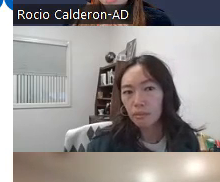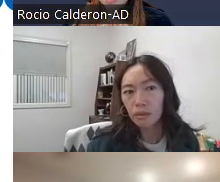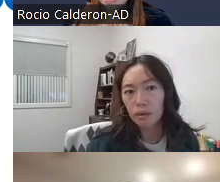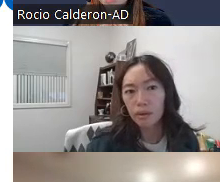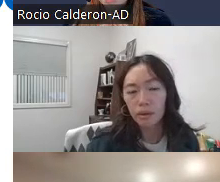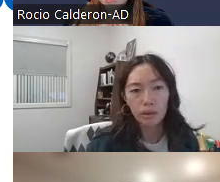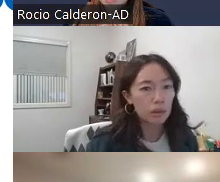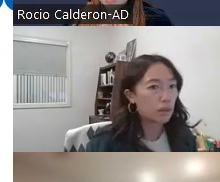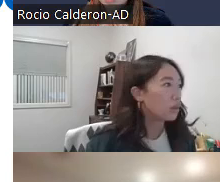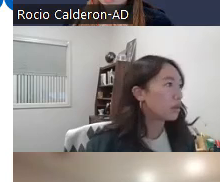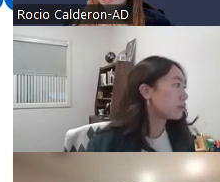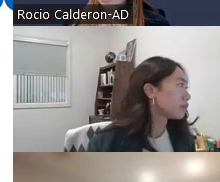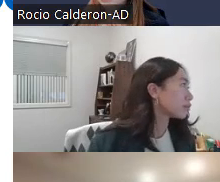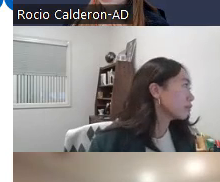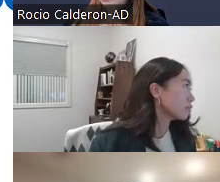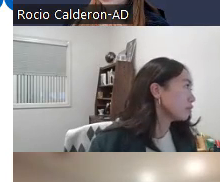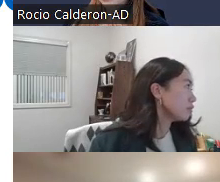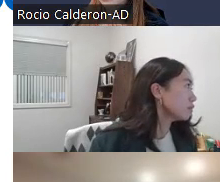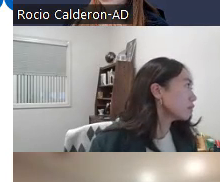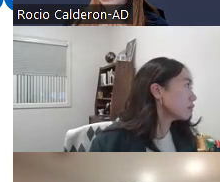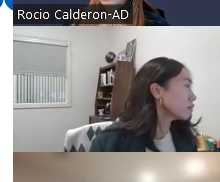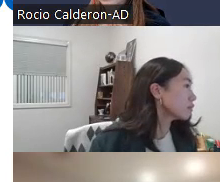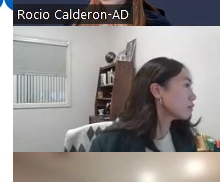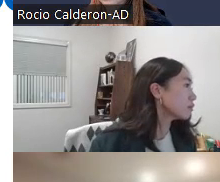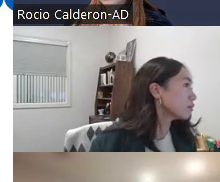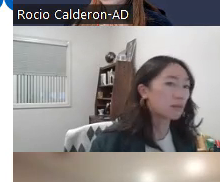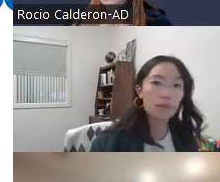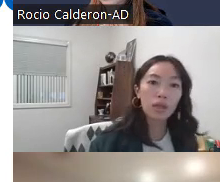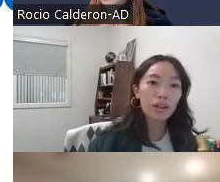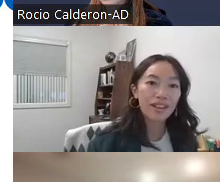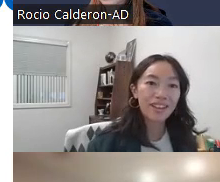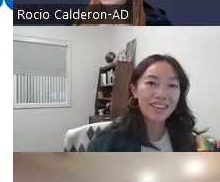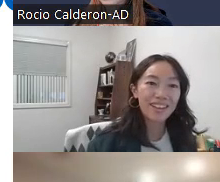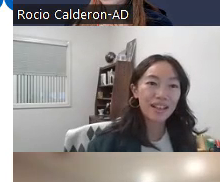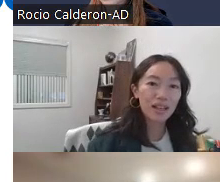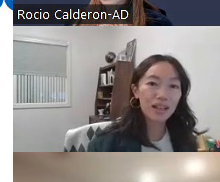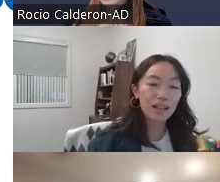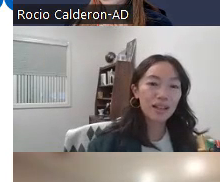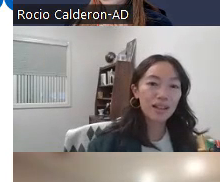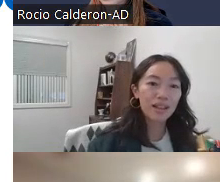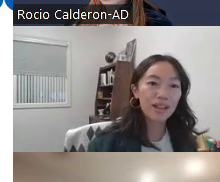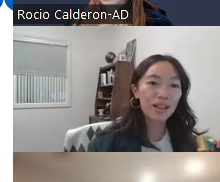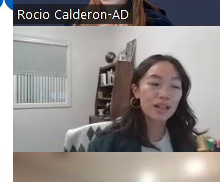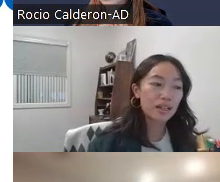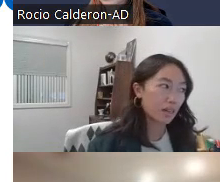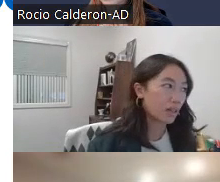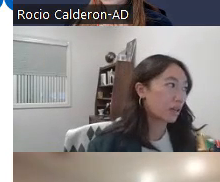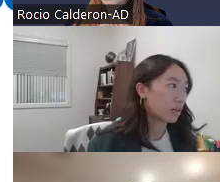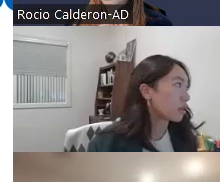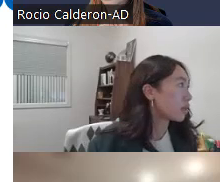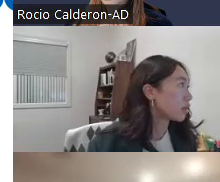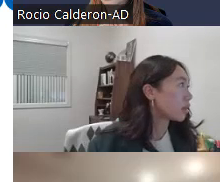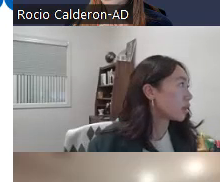Well, it just surprises me that there's, okay, we'll wait for an update. I would have expected that to happen